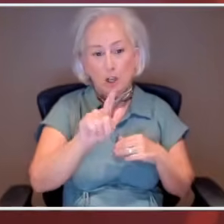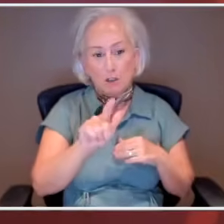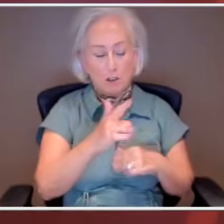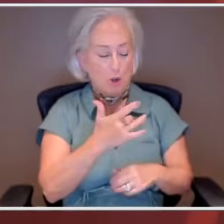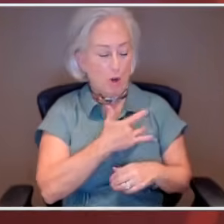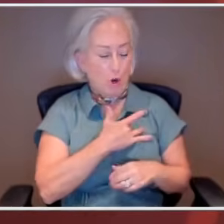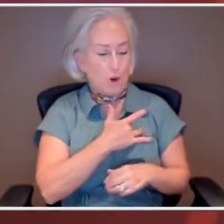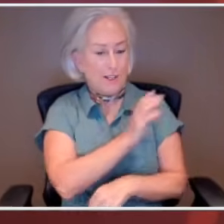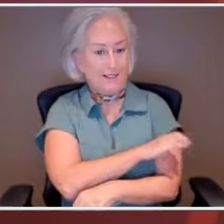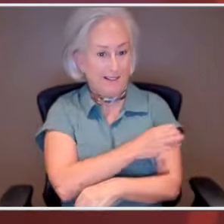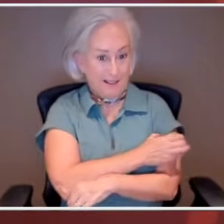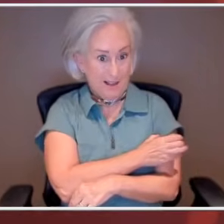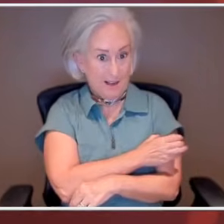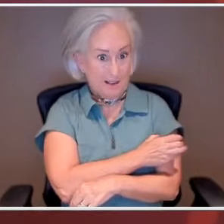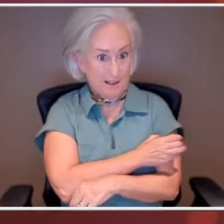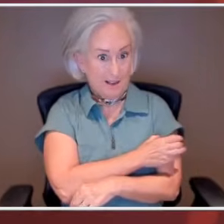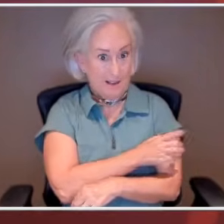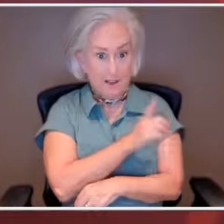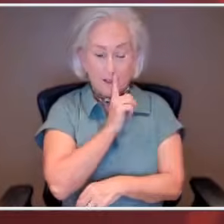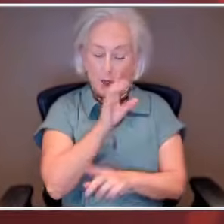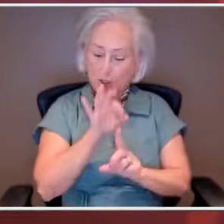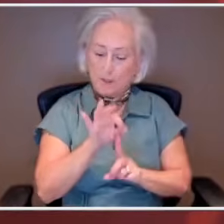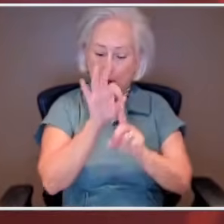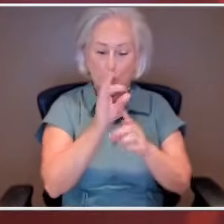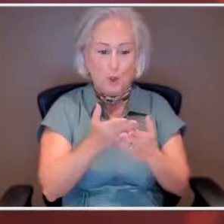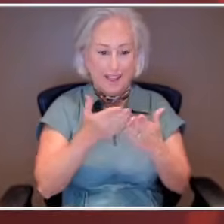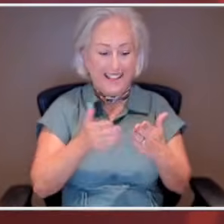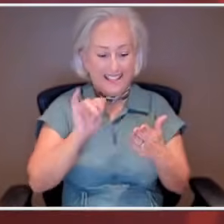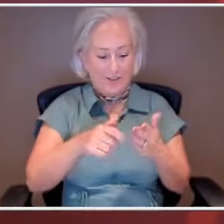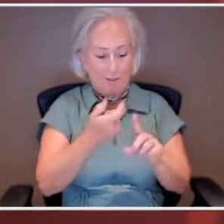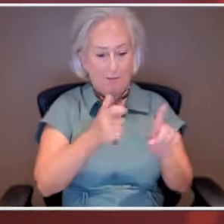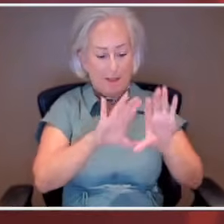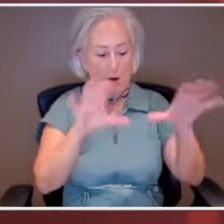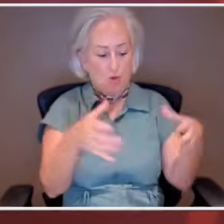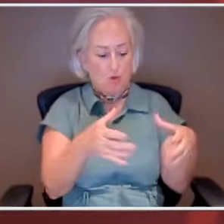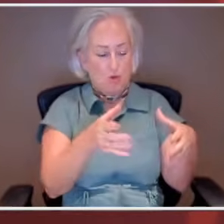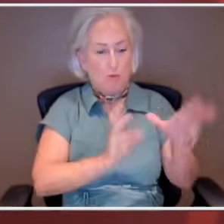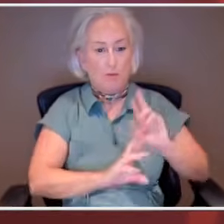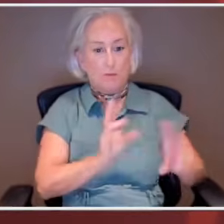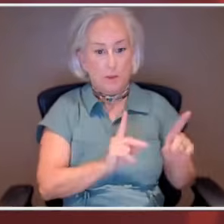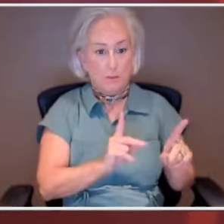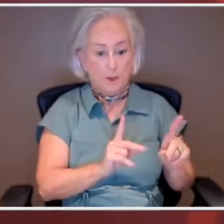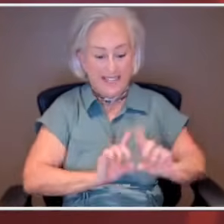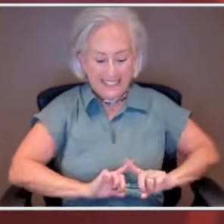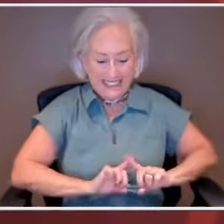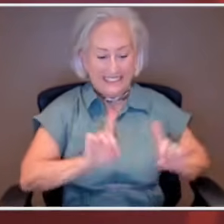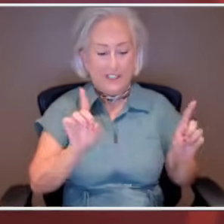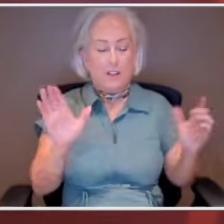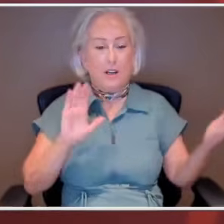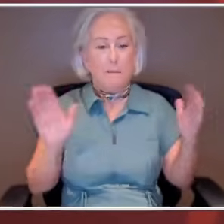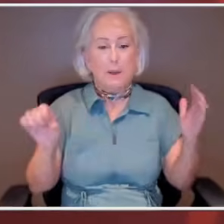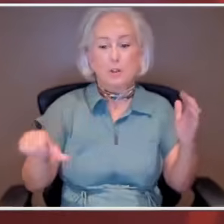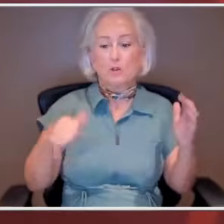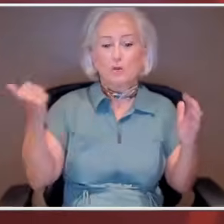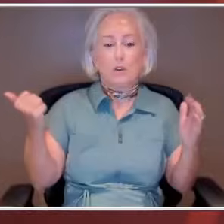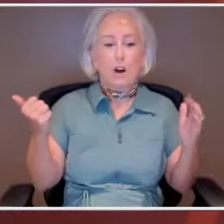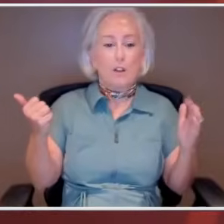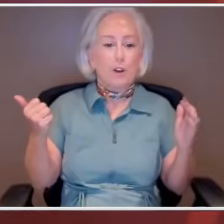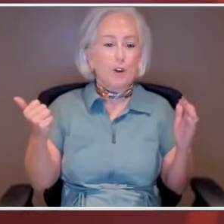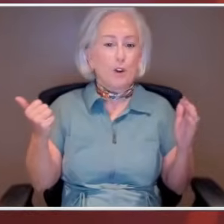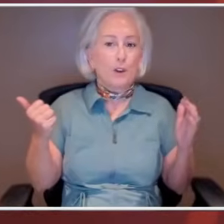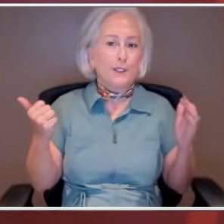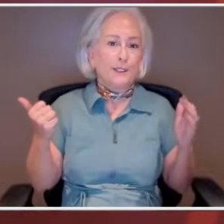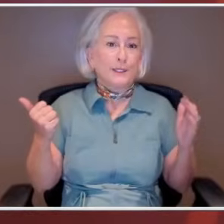There's just some unique issues in this patient population that are different than what we run into in more, we'll call it conventional